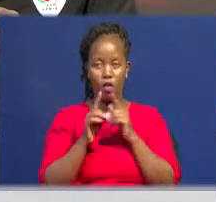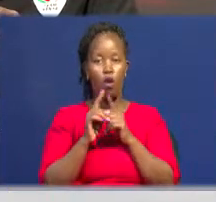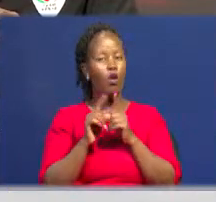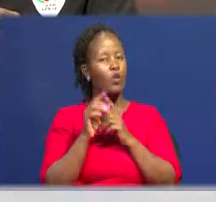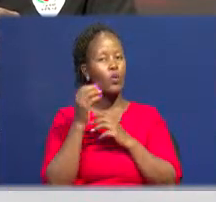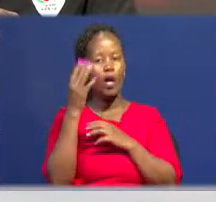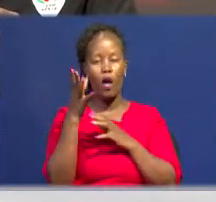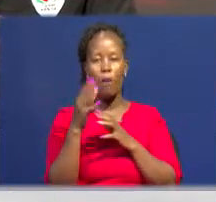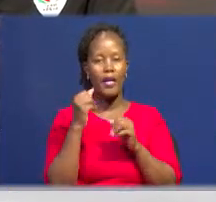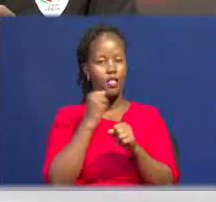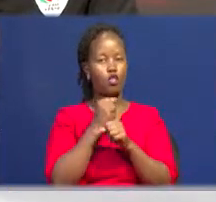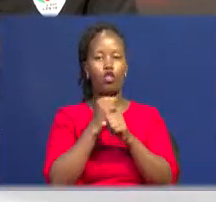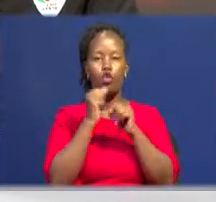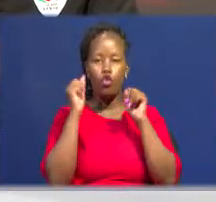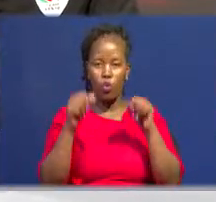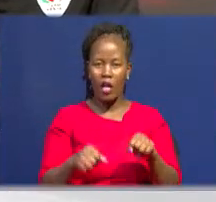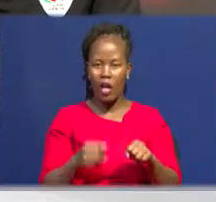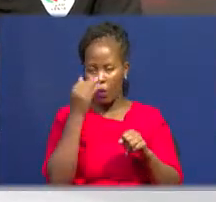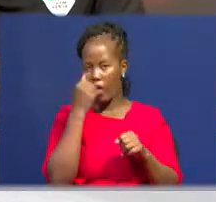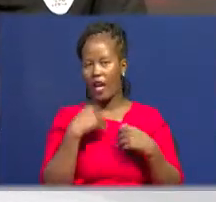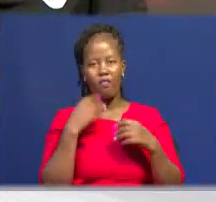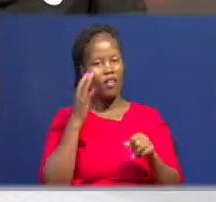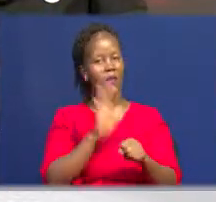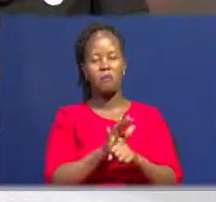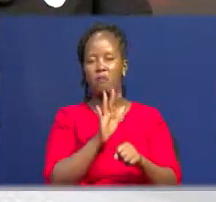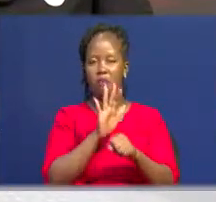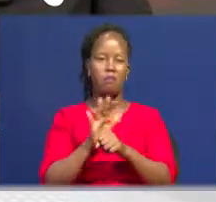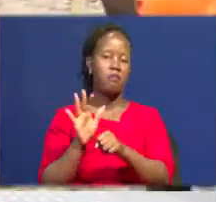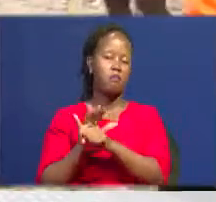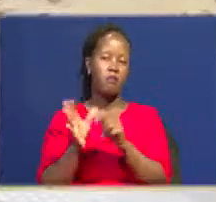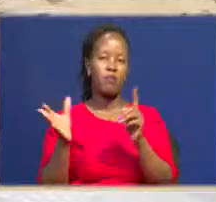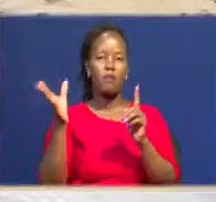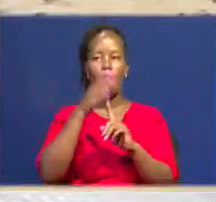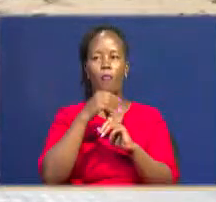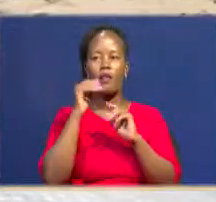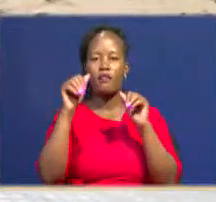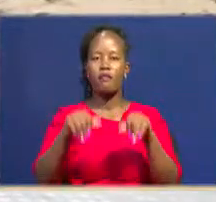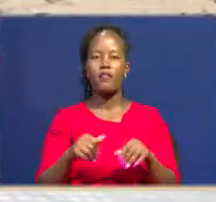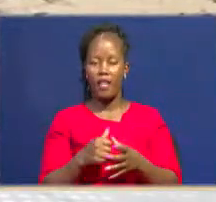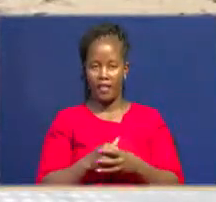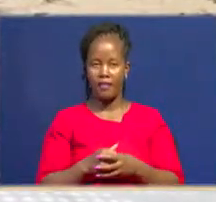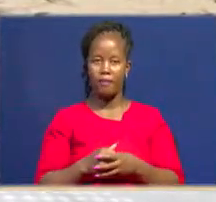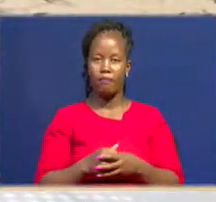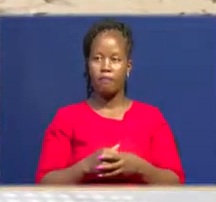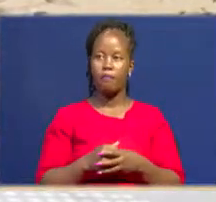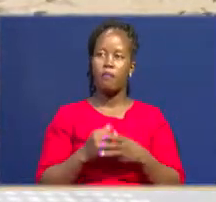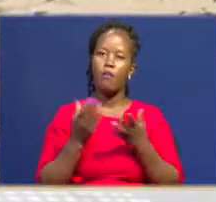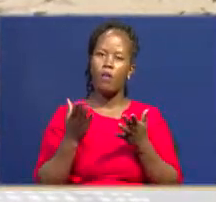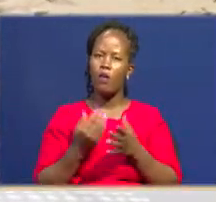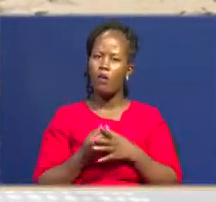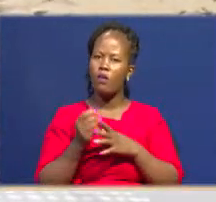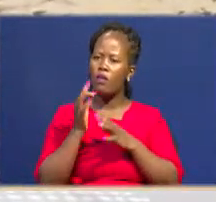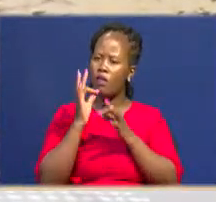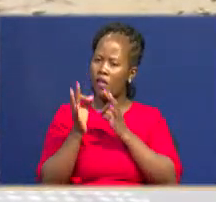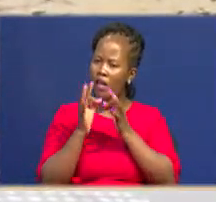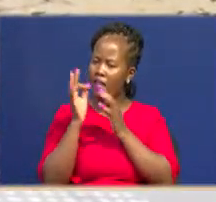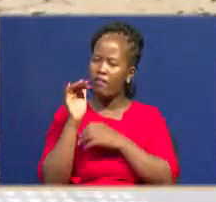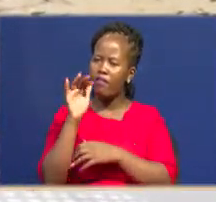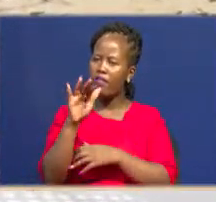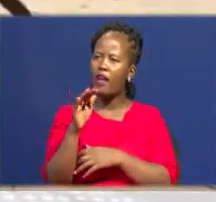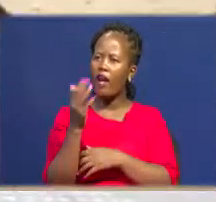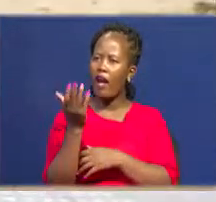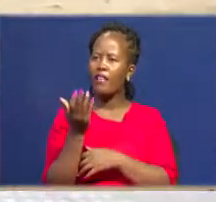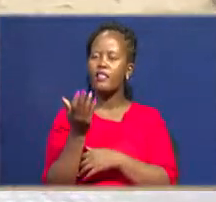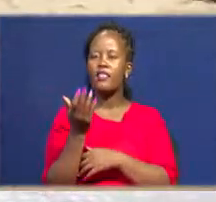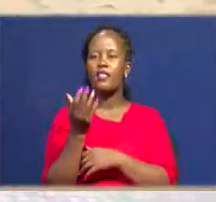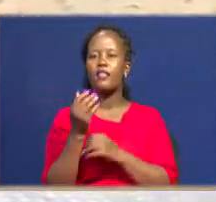because there's a lot more that we can do with what we have. But let me just ask, how if you were to ask about how far is,